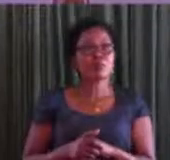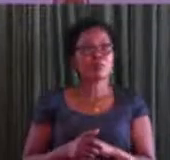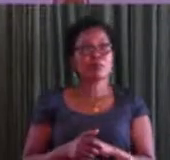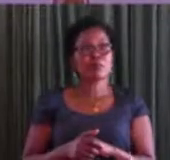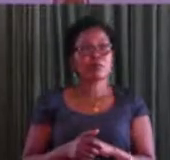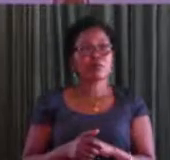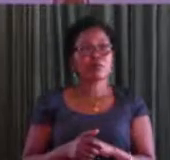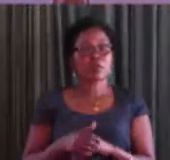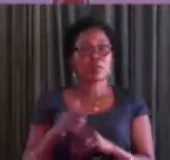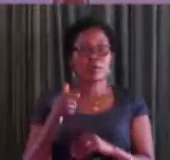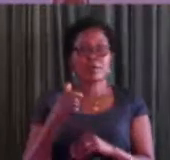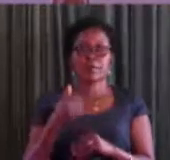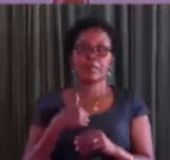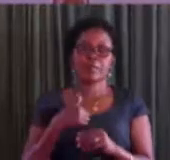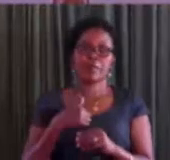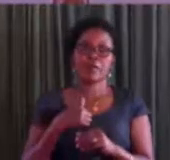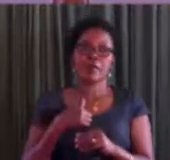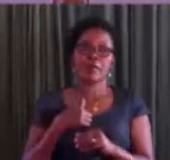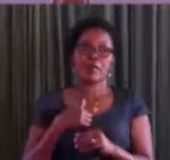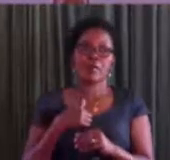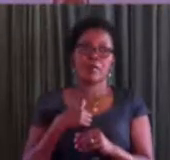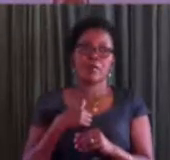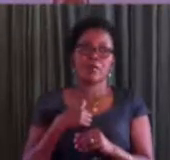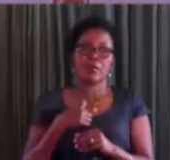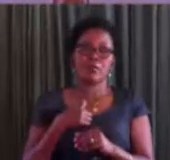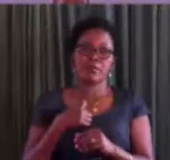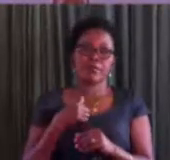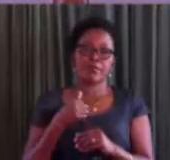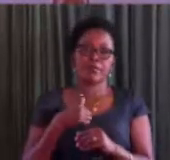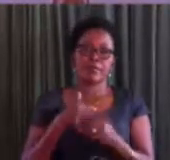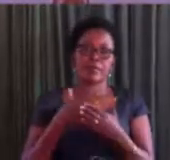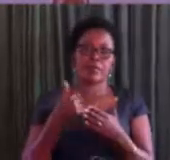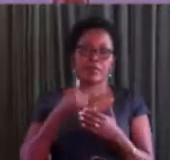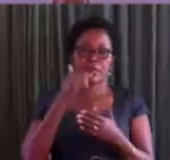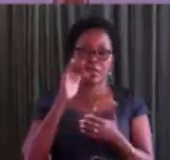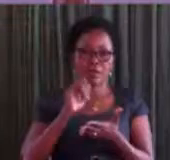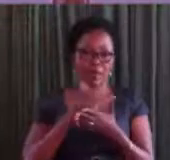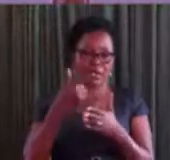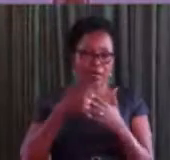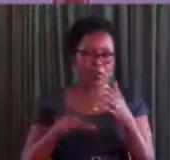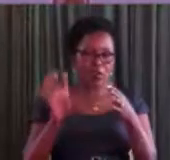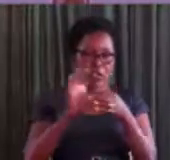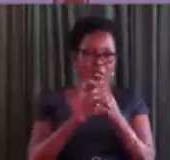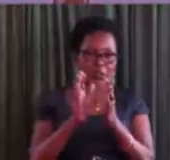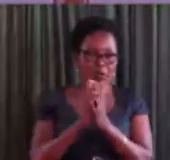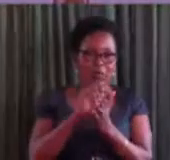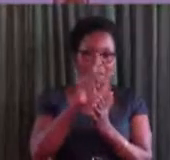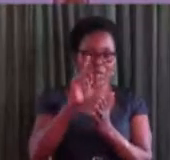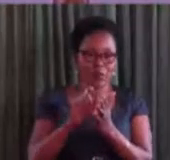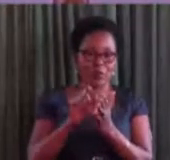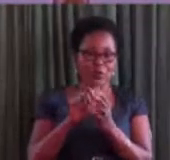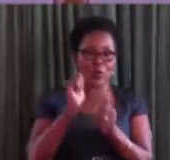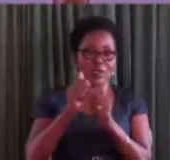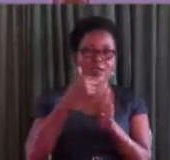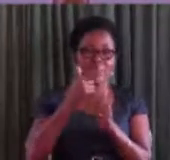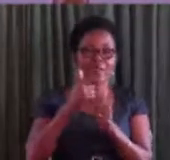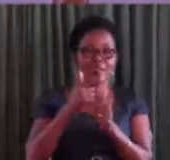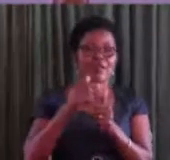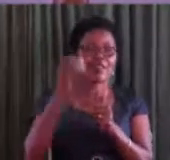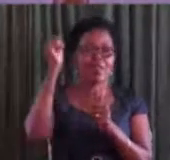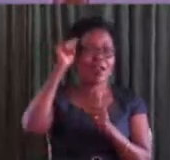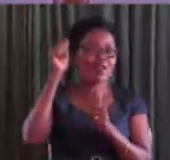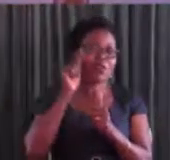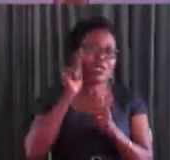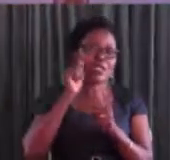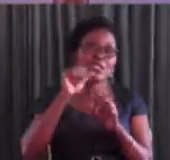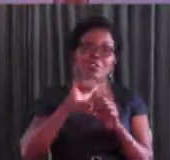I was saying that, excuse me, with regard to the question that I was asked, that counsel is not able to advise client